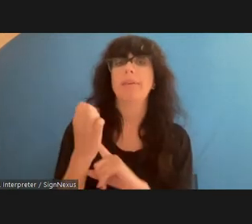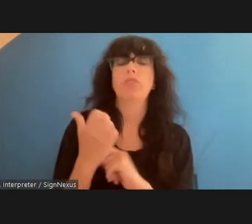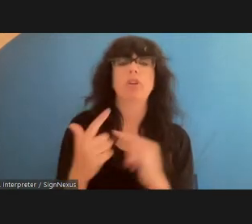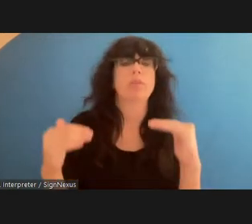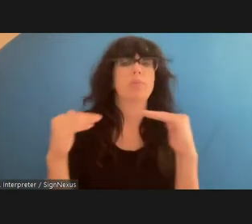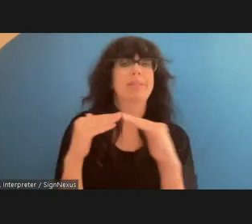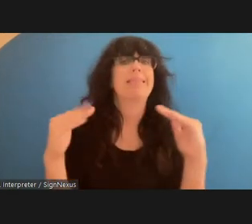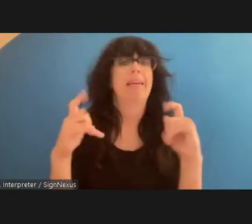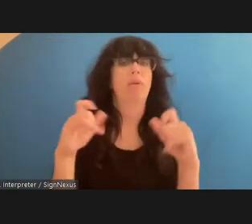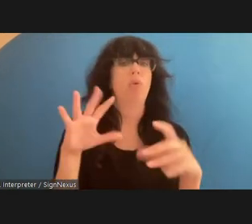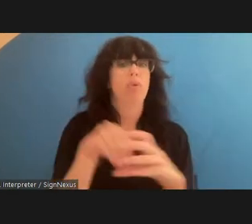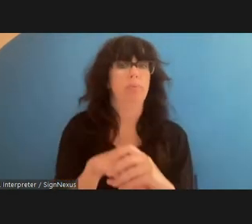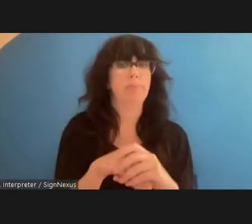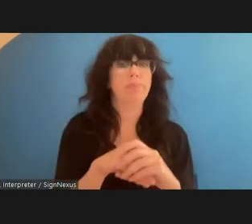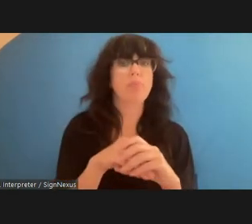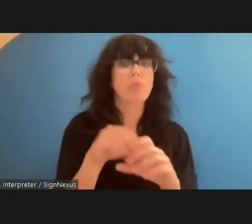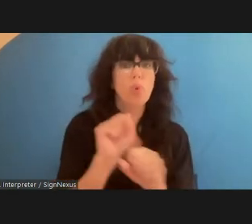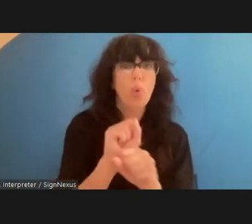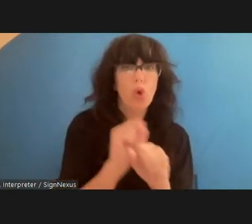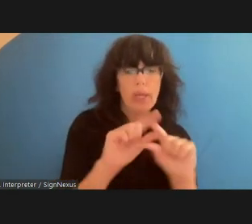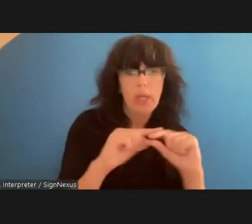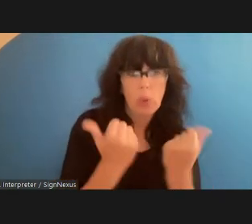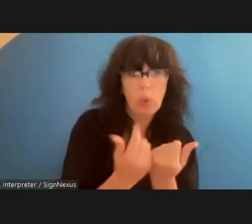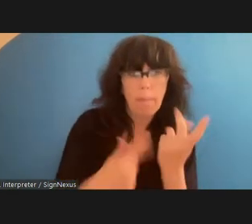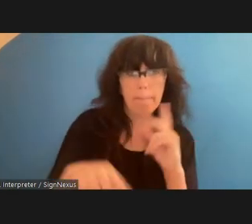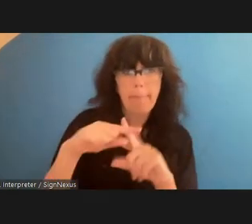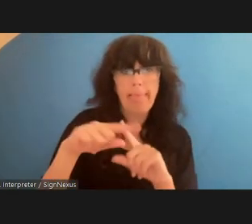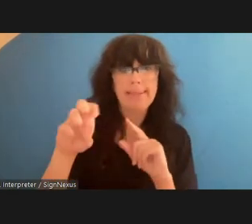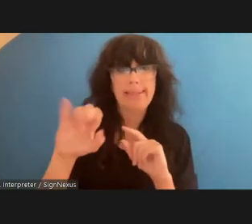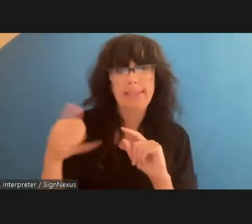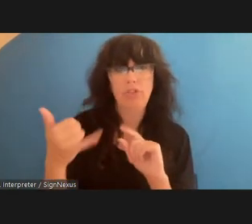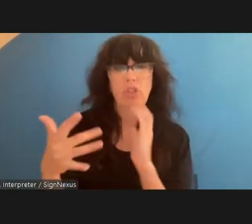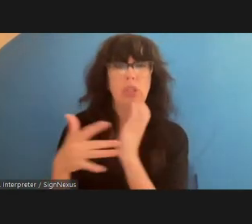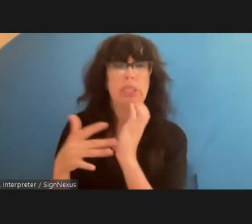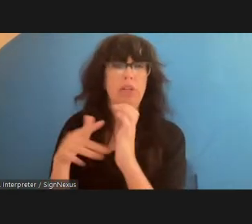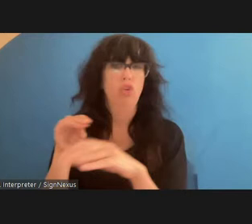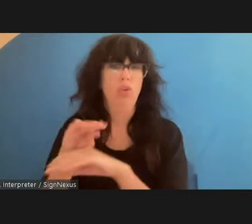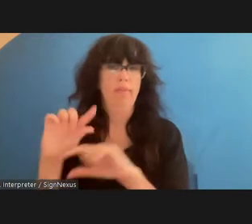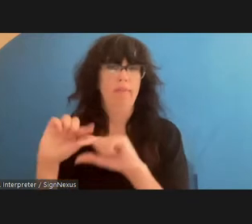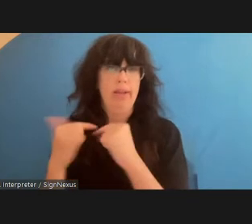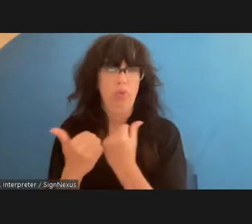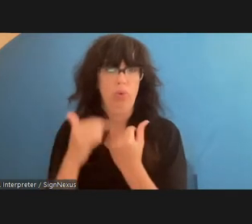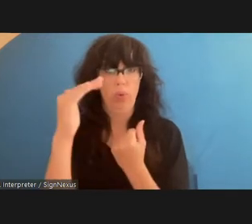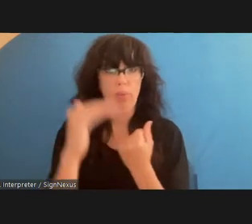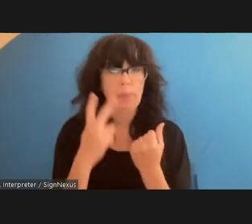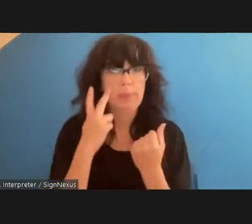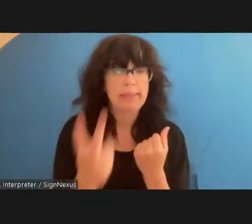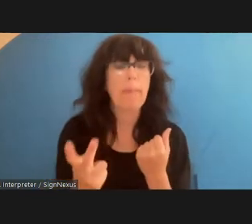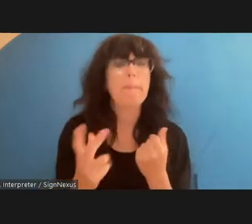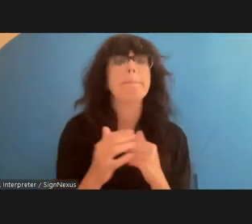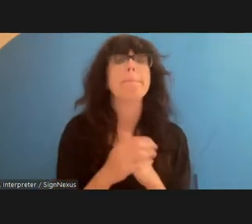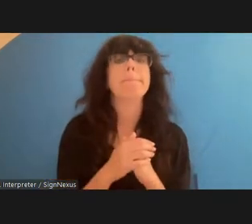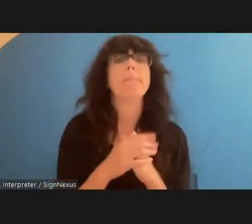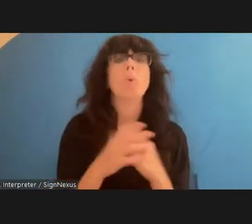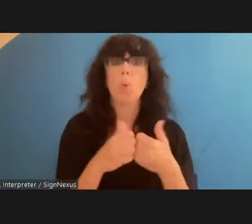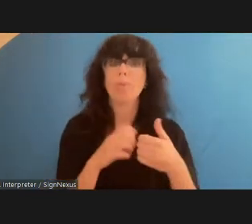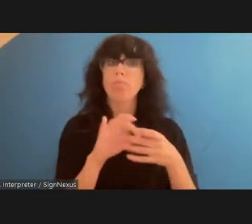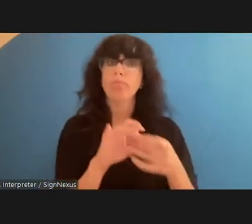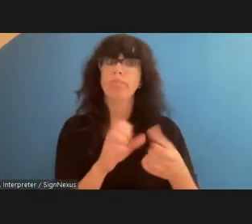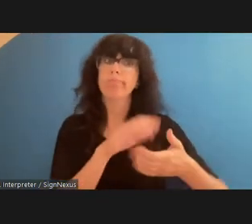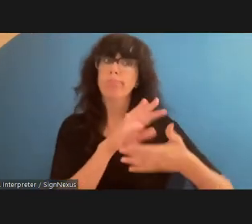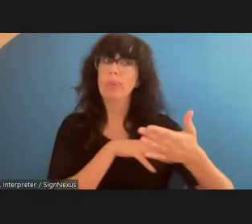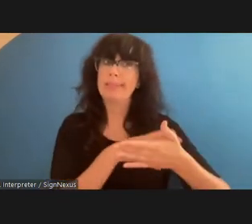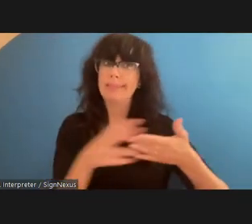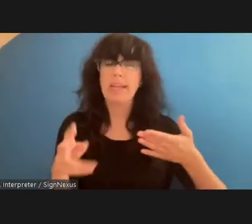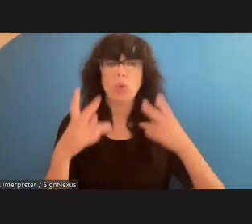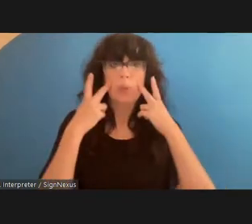working group and another meeting of the environmental justice technical advisory group with respect to schedule this shows where we